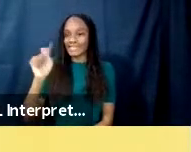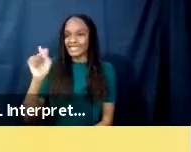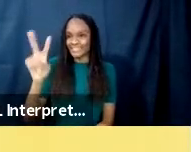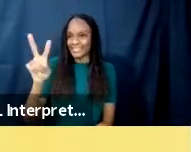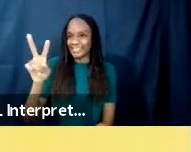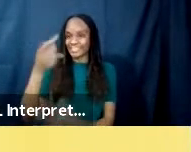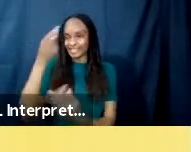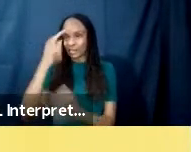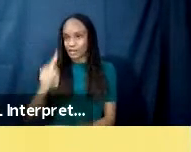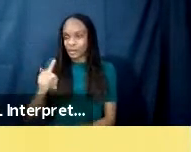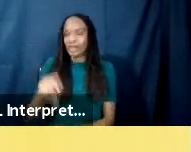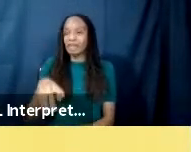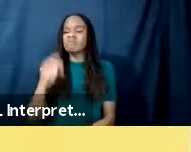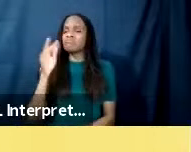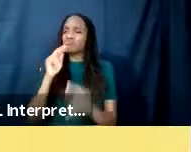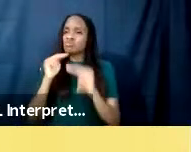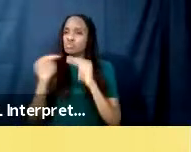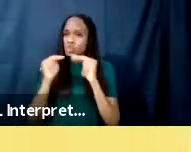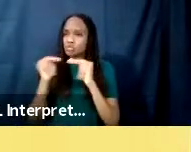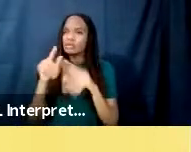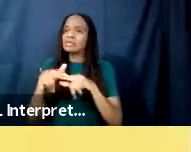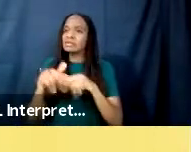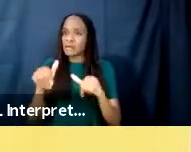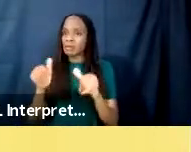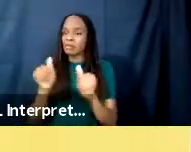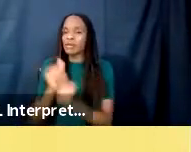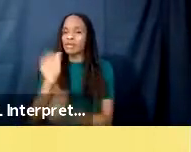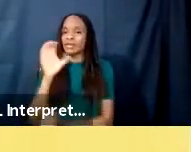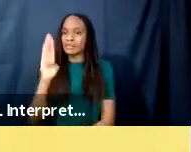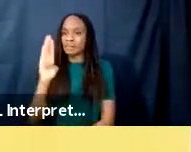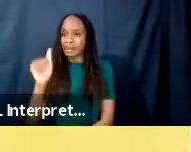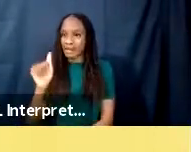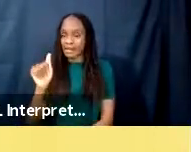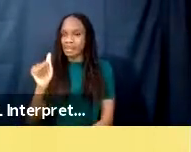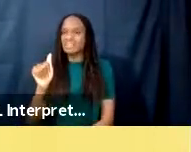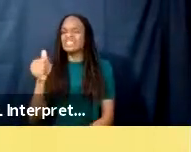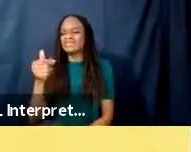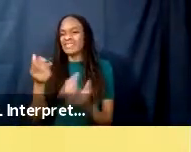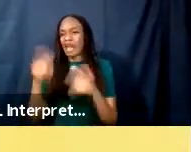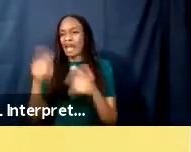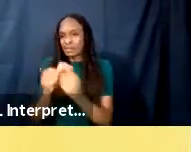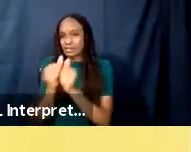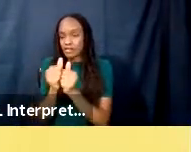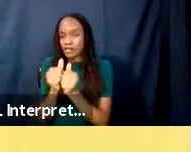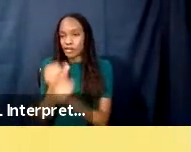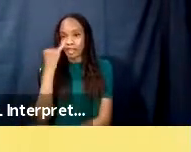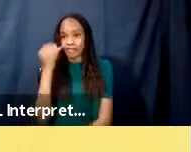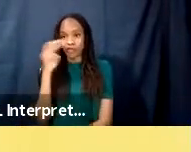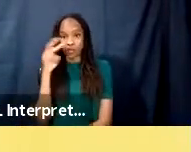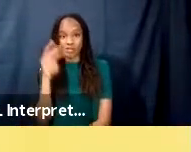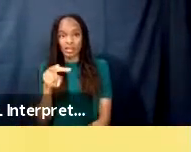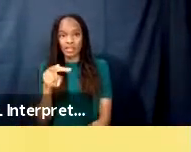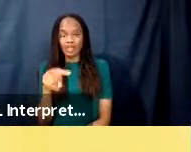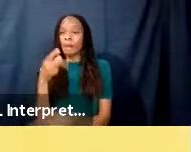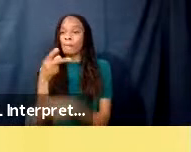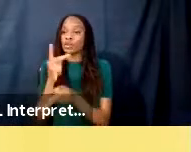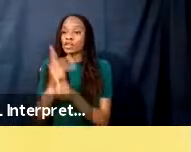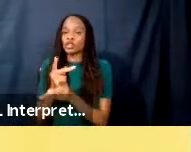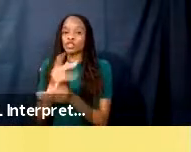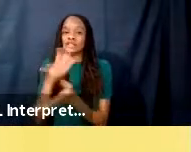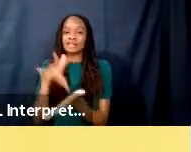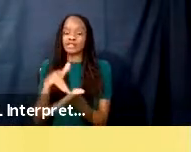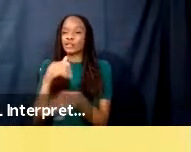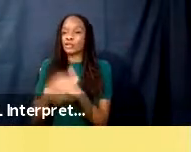is typically negotiated at the same time as the CBA. They're done together. In fact, if you take a look at the production center on